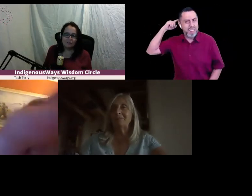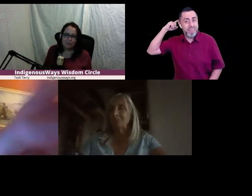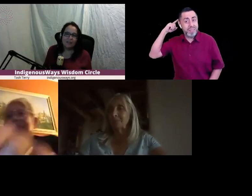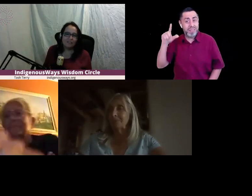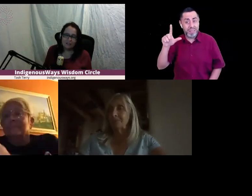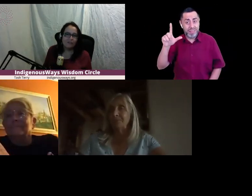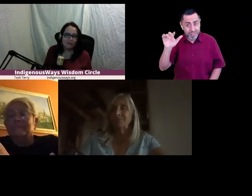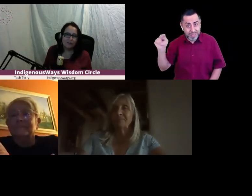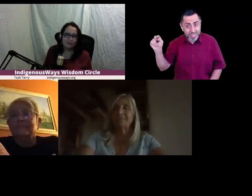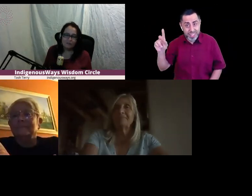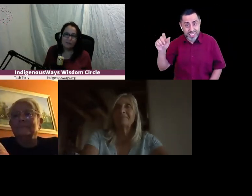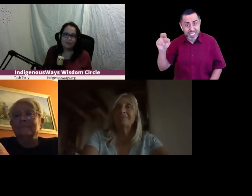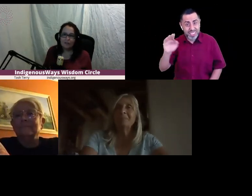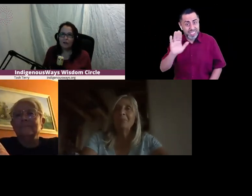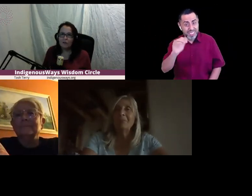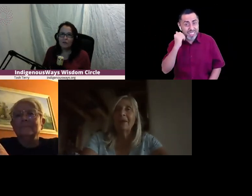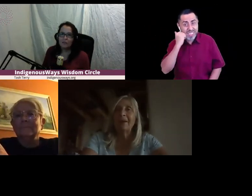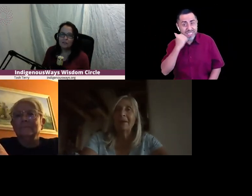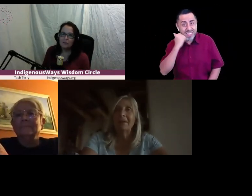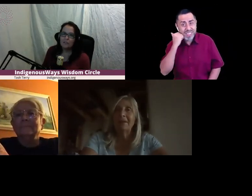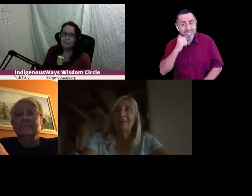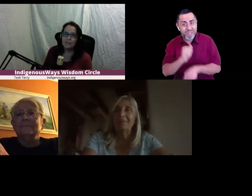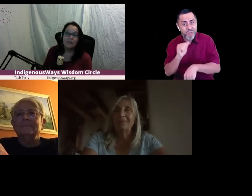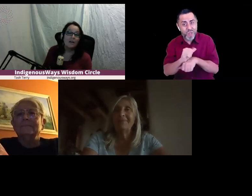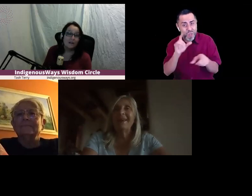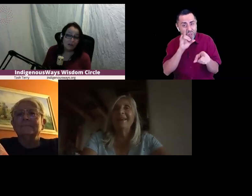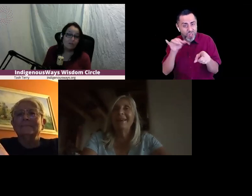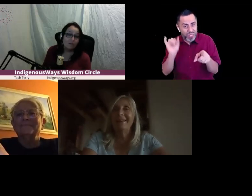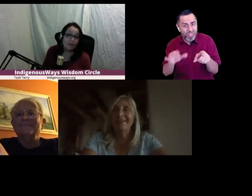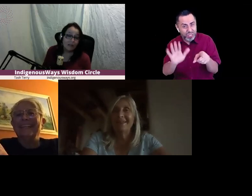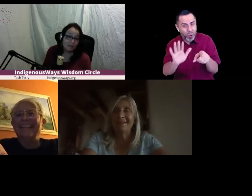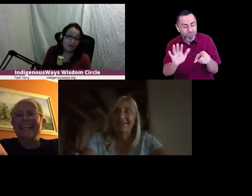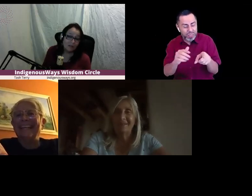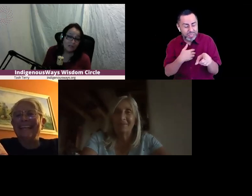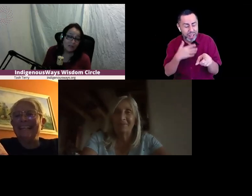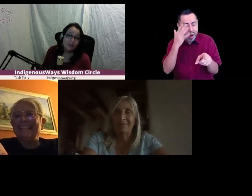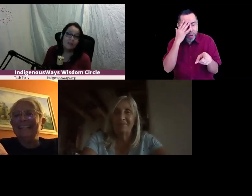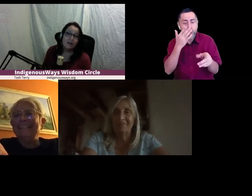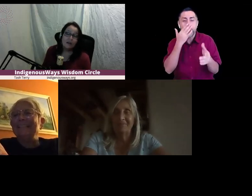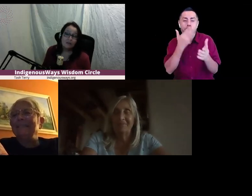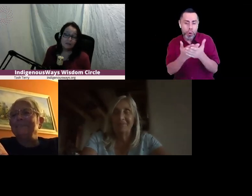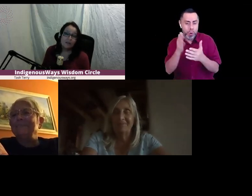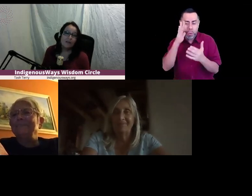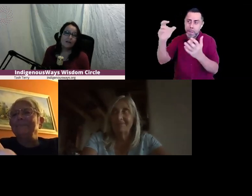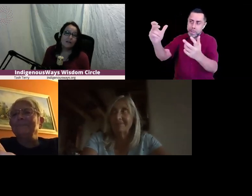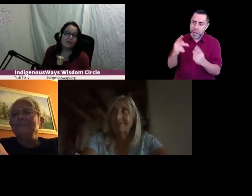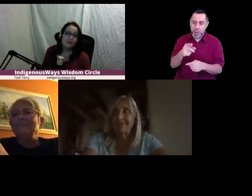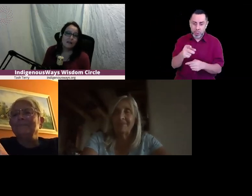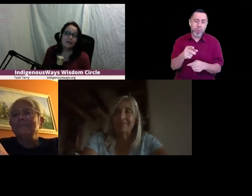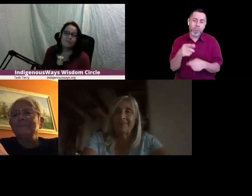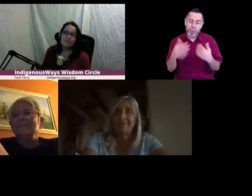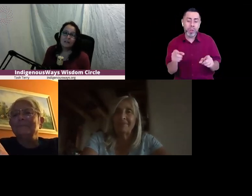is blessed. You've got some really good karma coming to you, Lynn Dean, along with my aunt Marlene, Bilta,